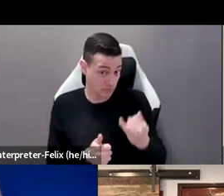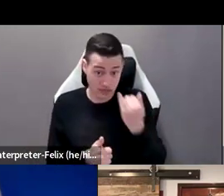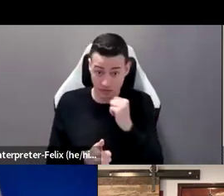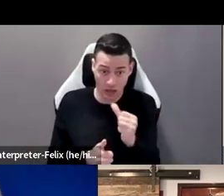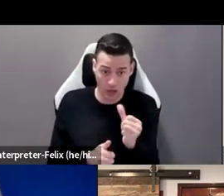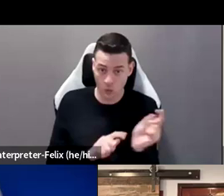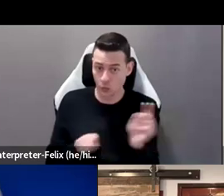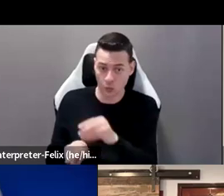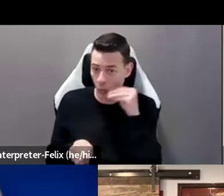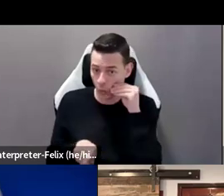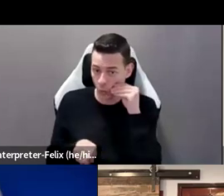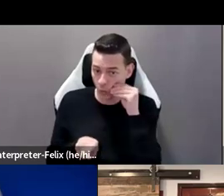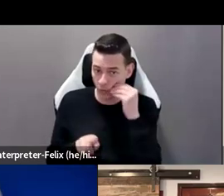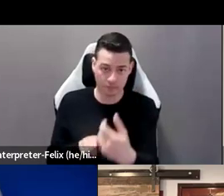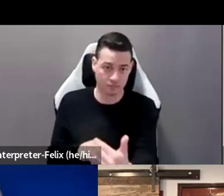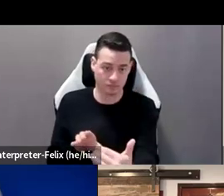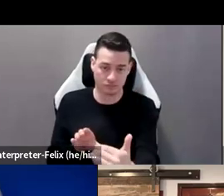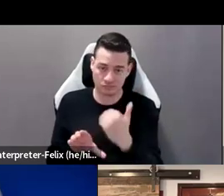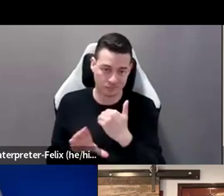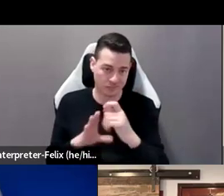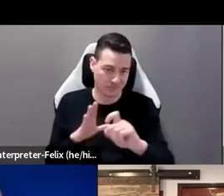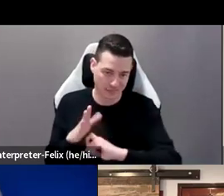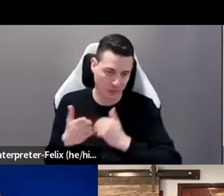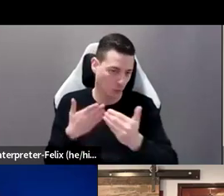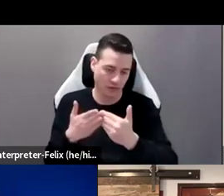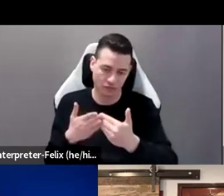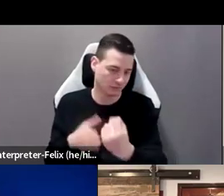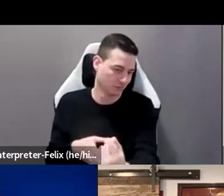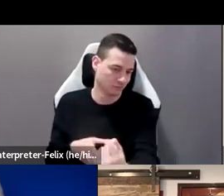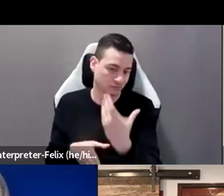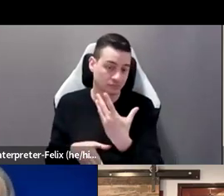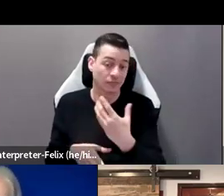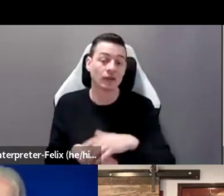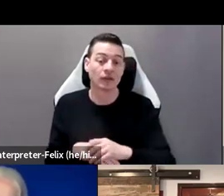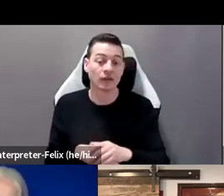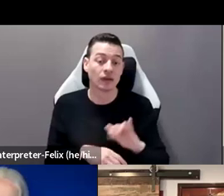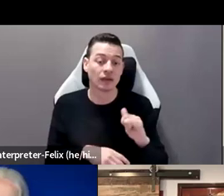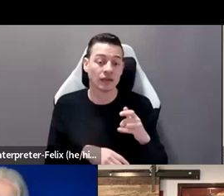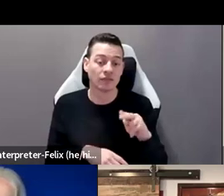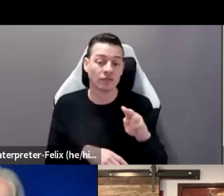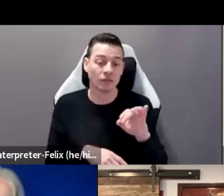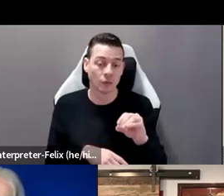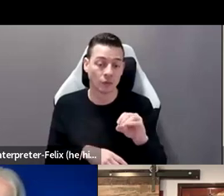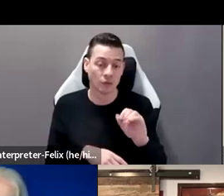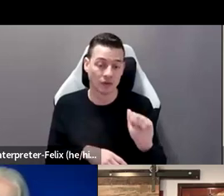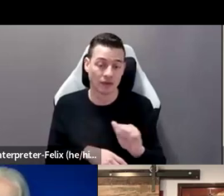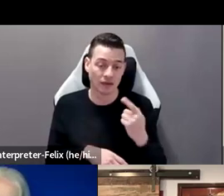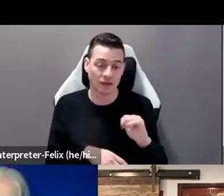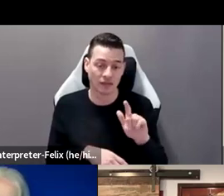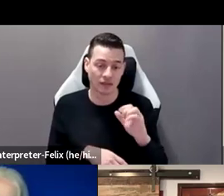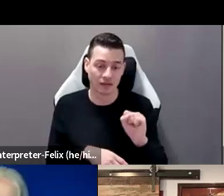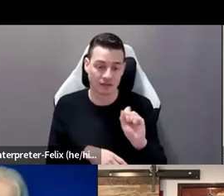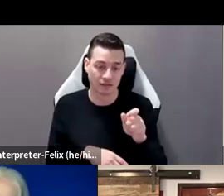home with you and then send it back our way, scan it, send it to info@clags.org, or my email is